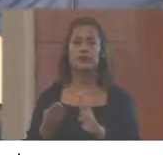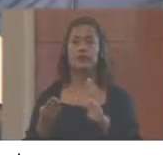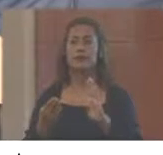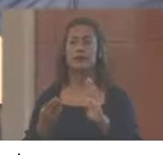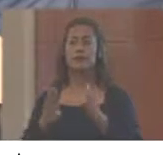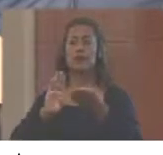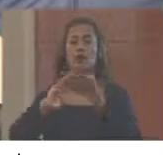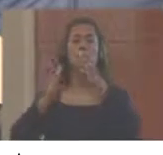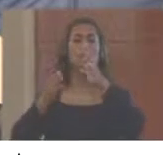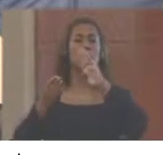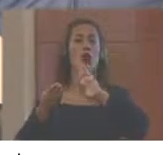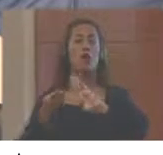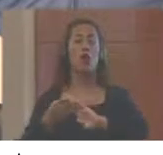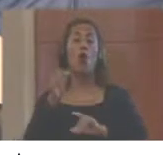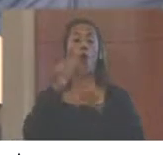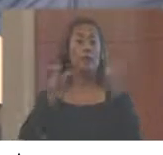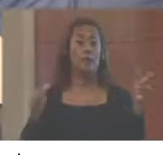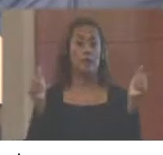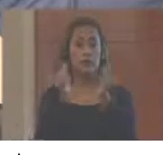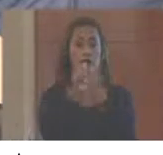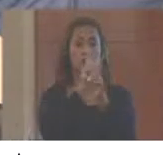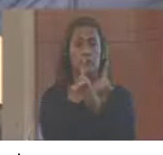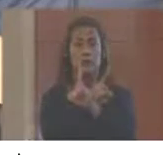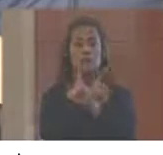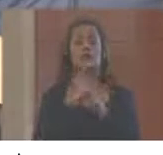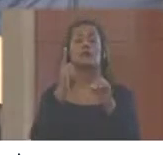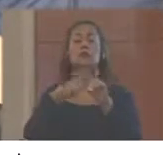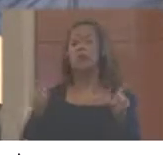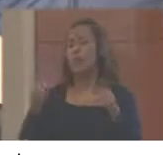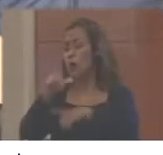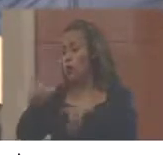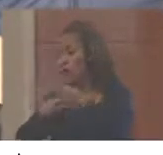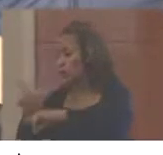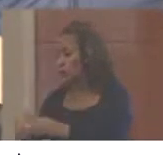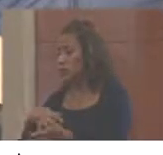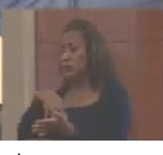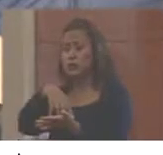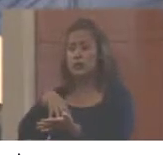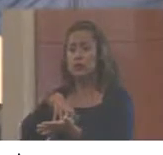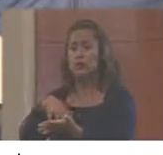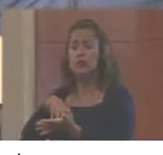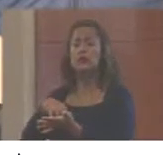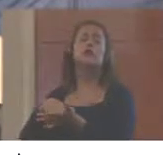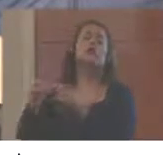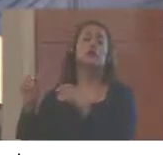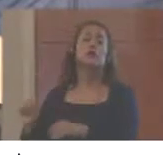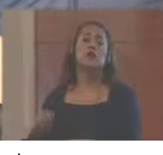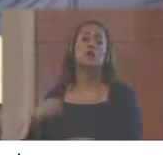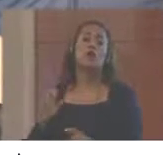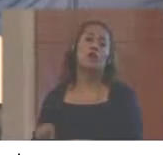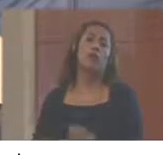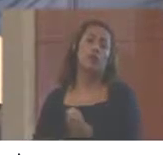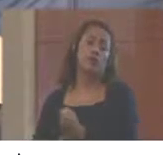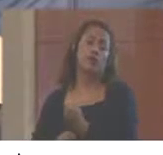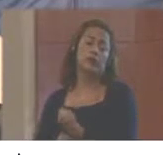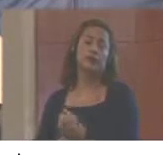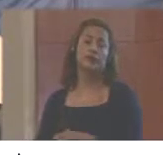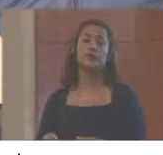appropriate notification procedures. Jamaica has developed an effective national emergency